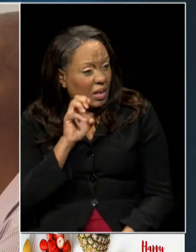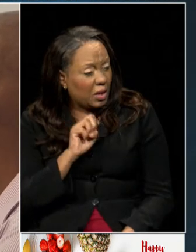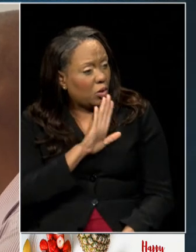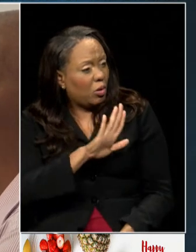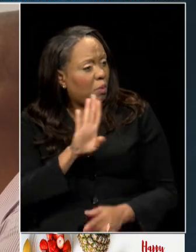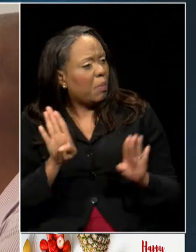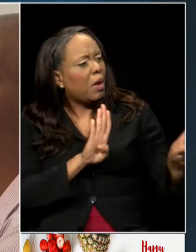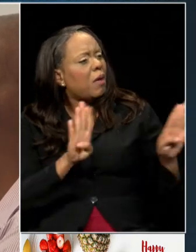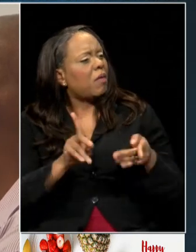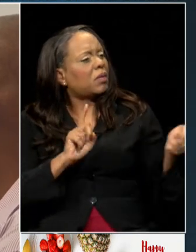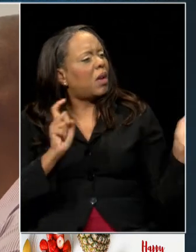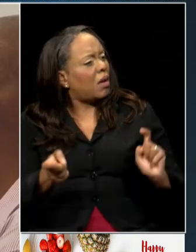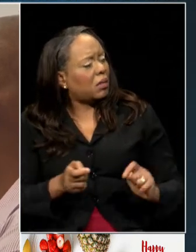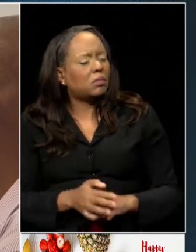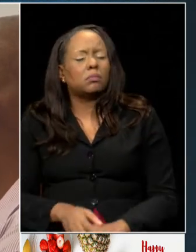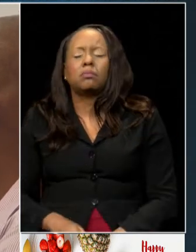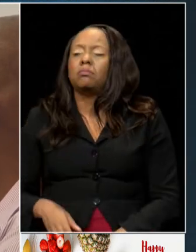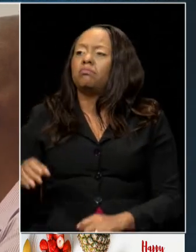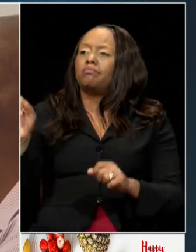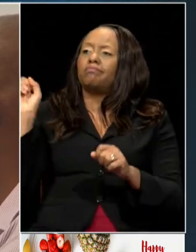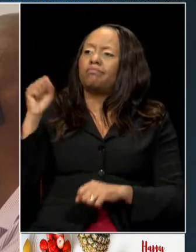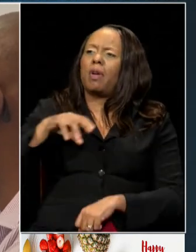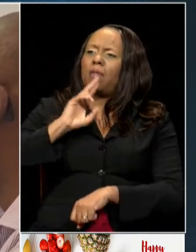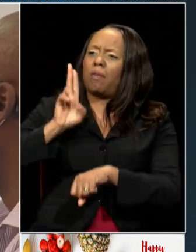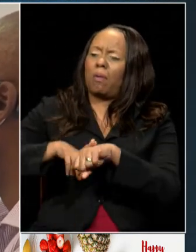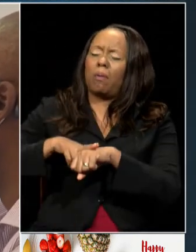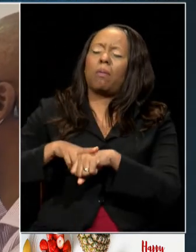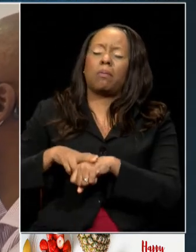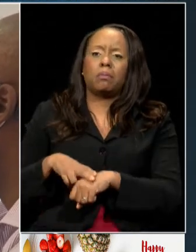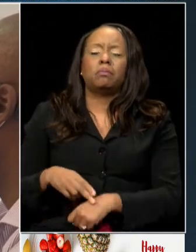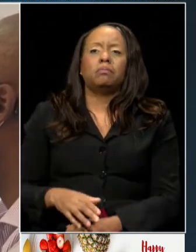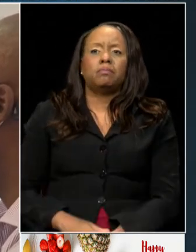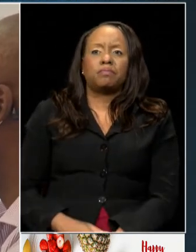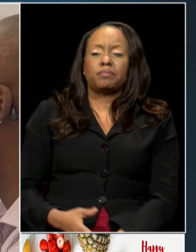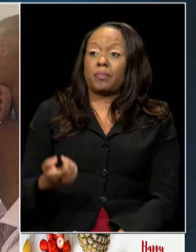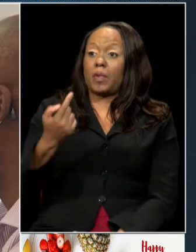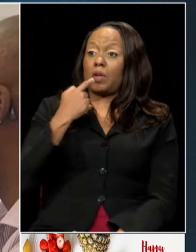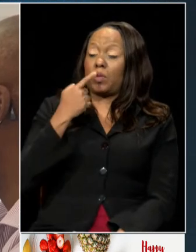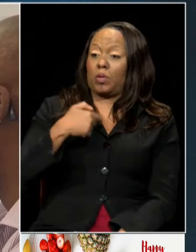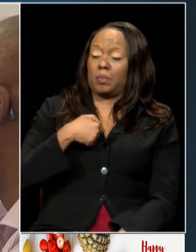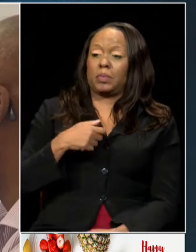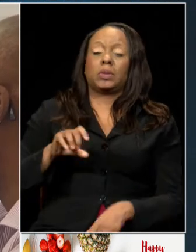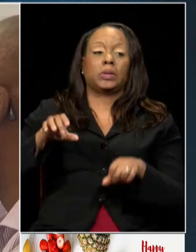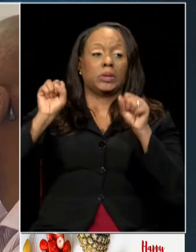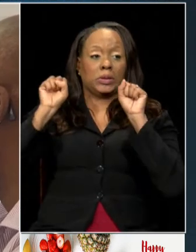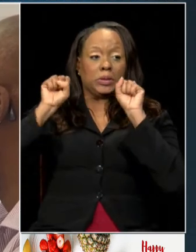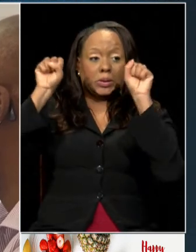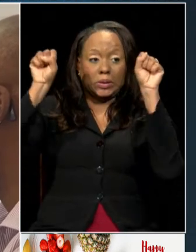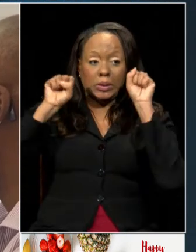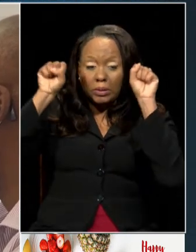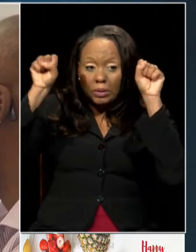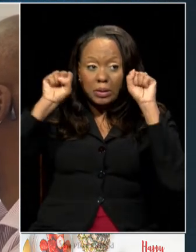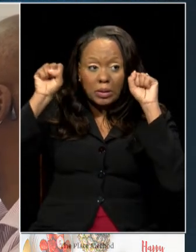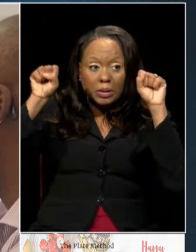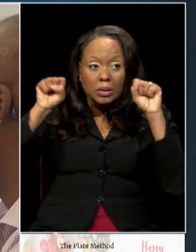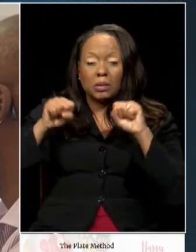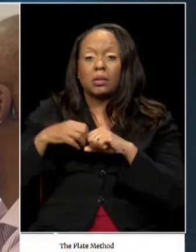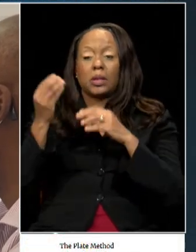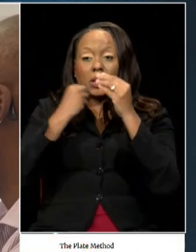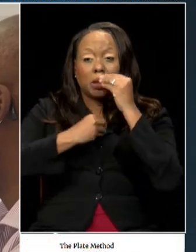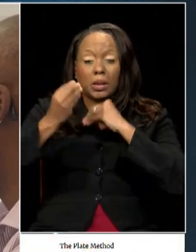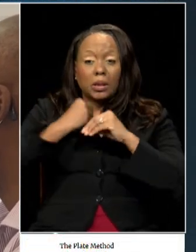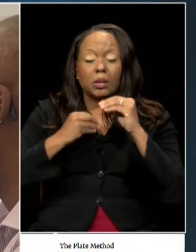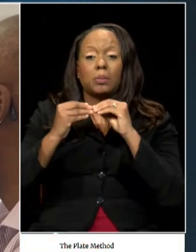Of course. They recommend that you exercise and you eat more fruits